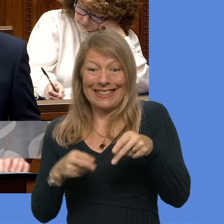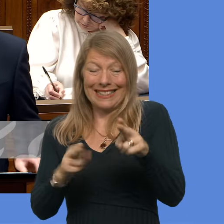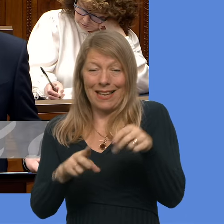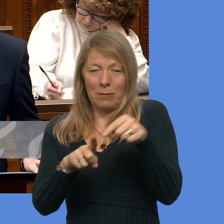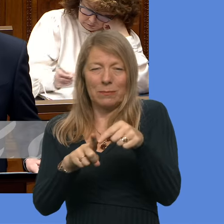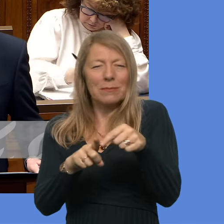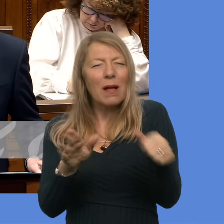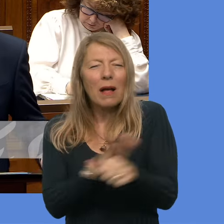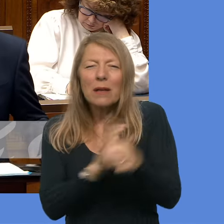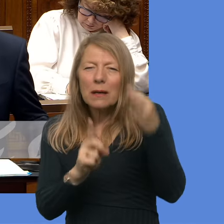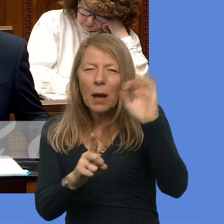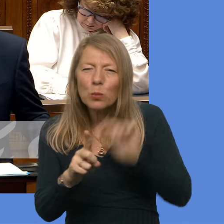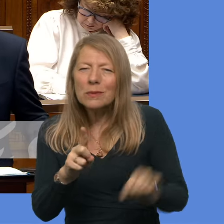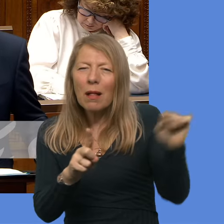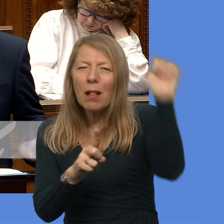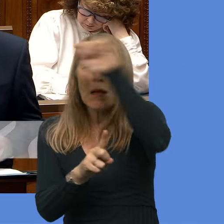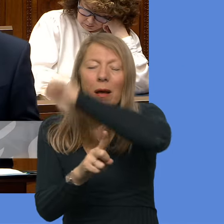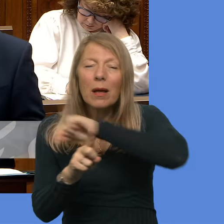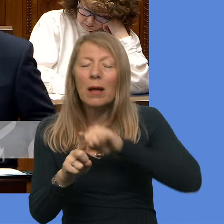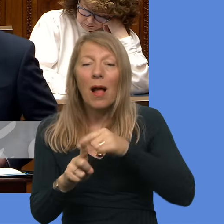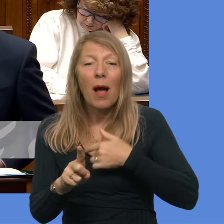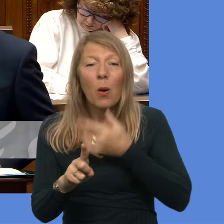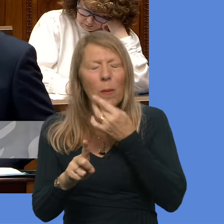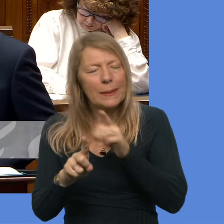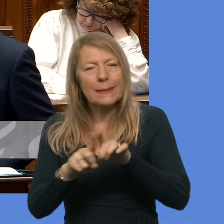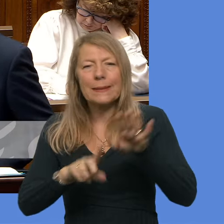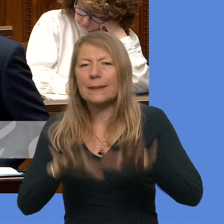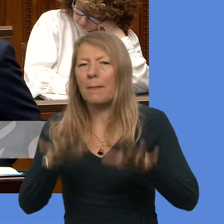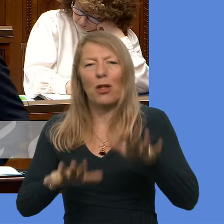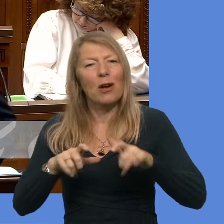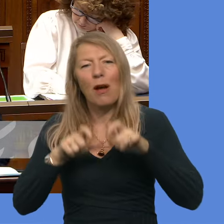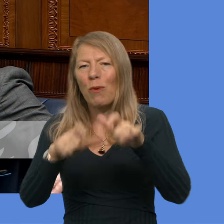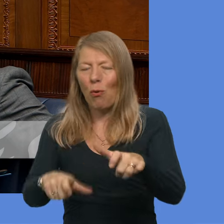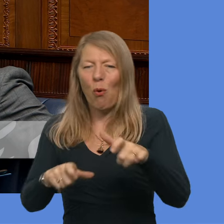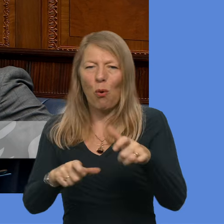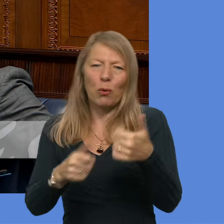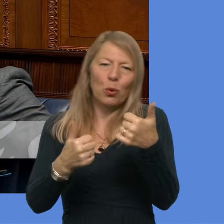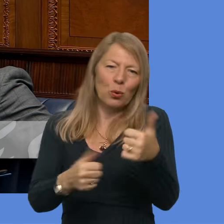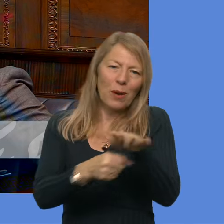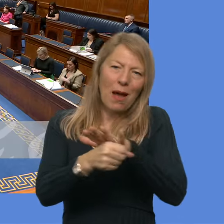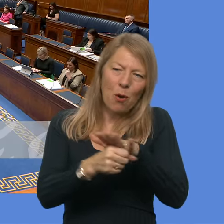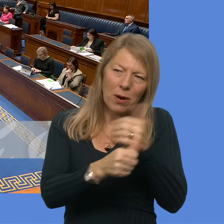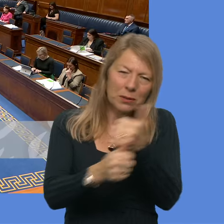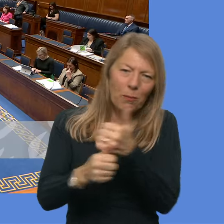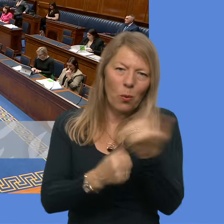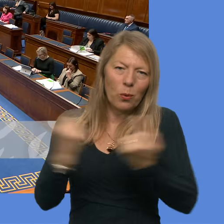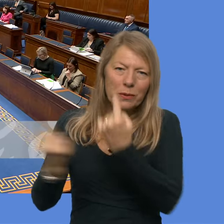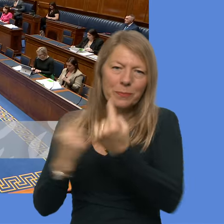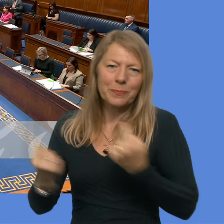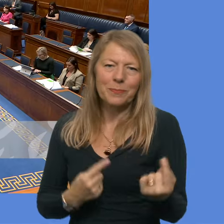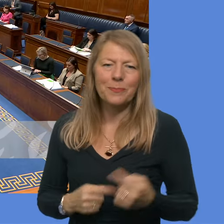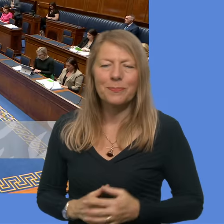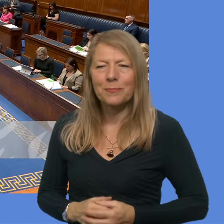council, that the level of support required for businesses will be delivered quickly as possible. Take Biddy. Question three,